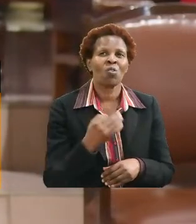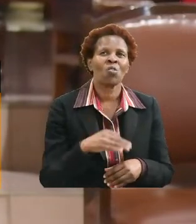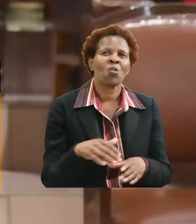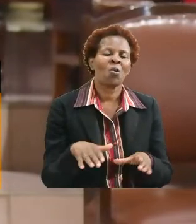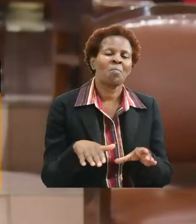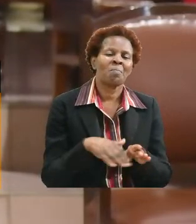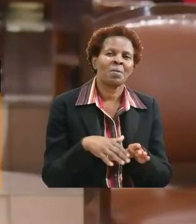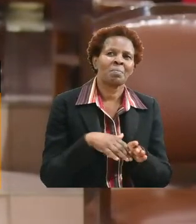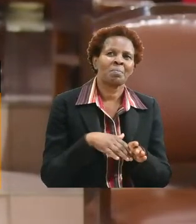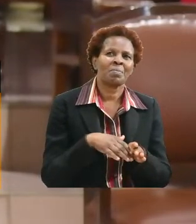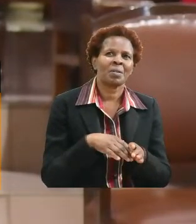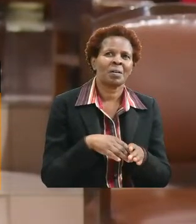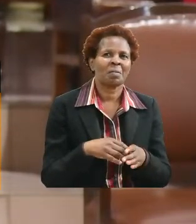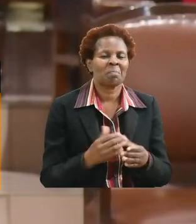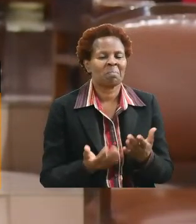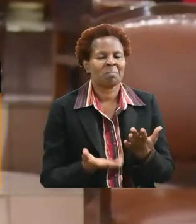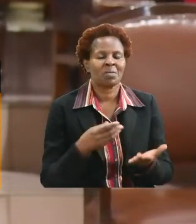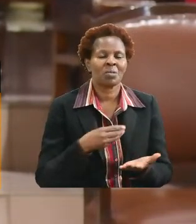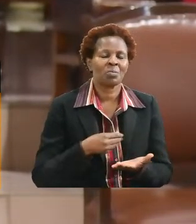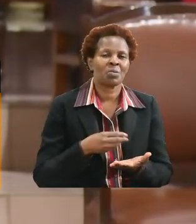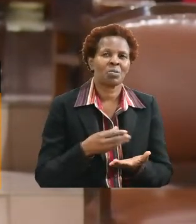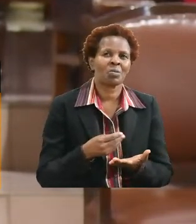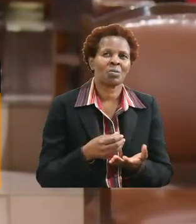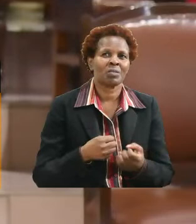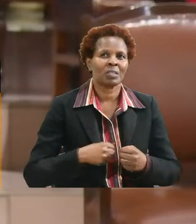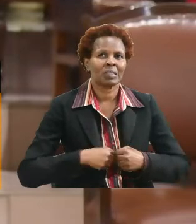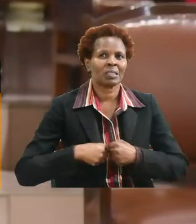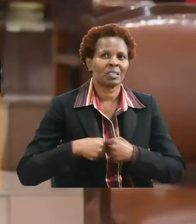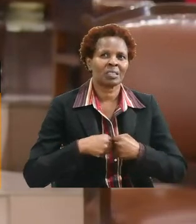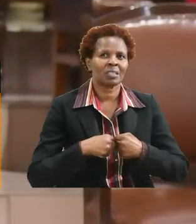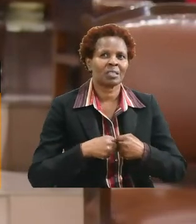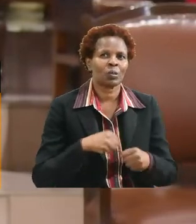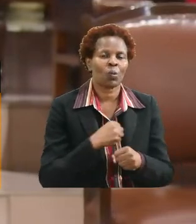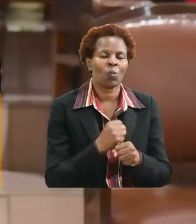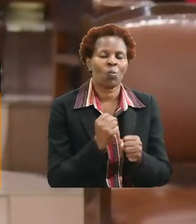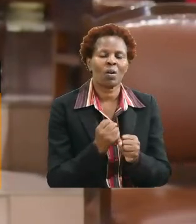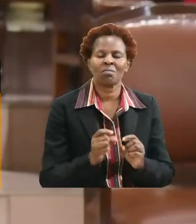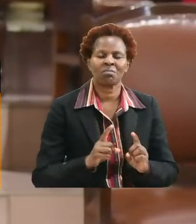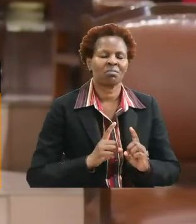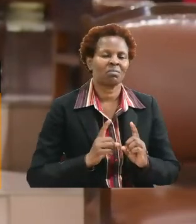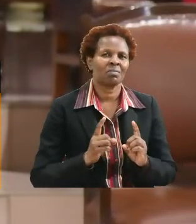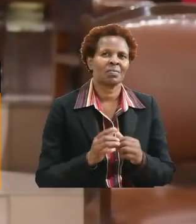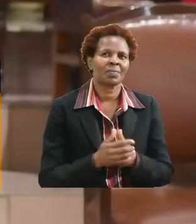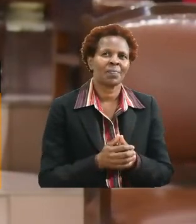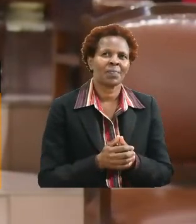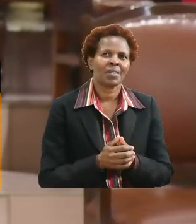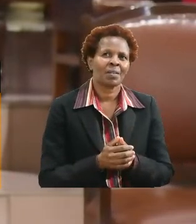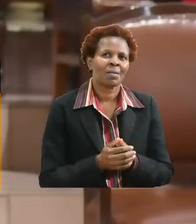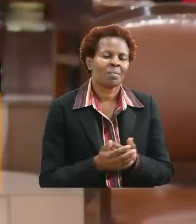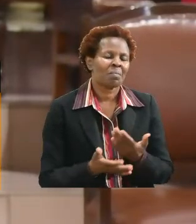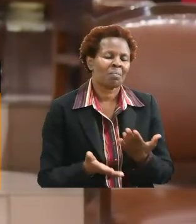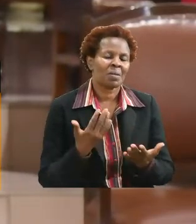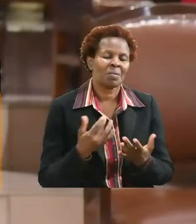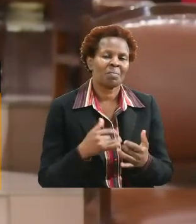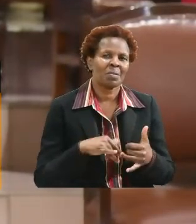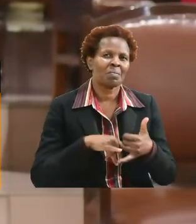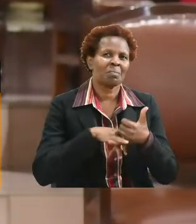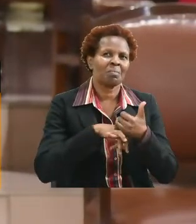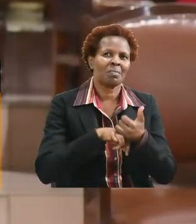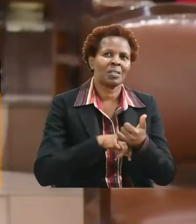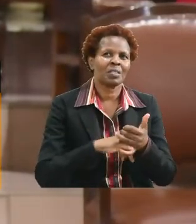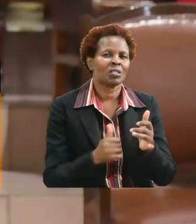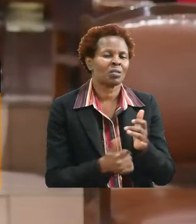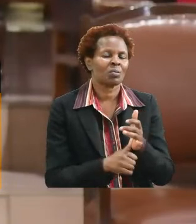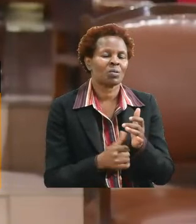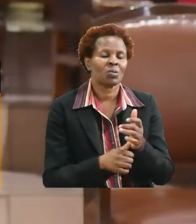be financial woes or unemployment? Could it be a marriage that is